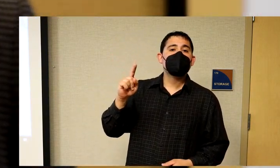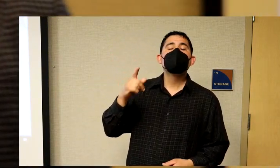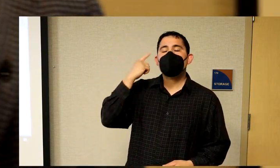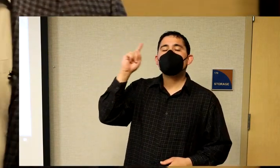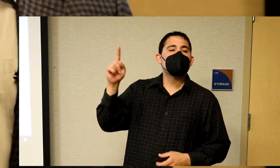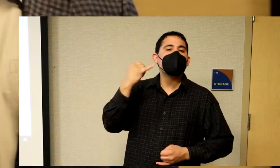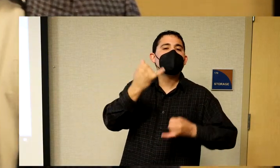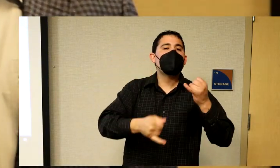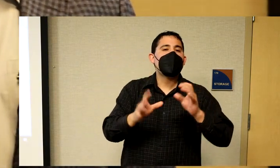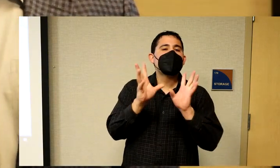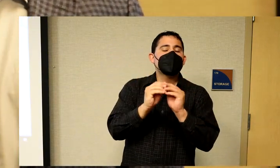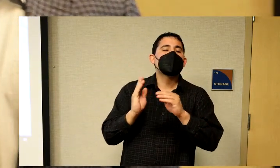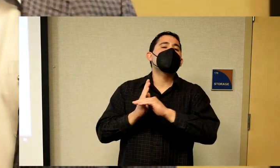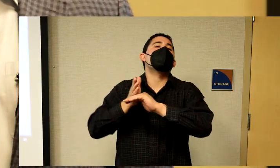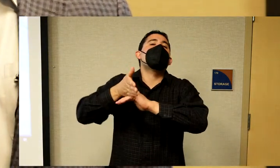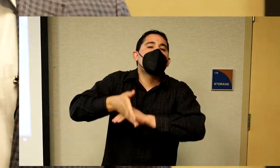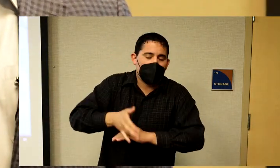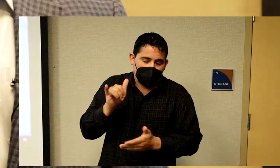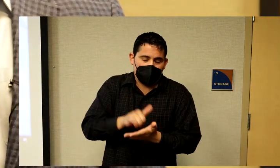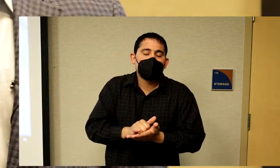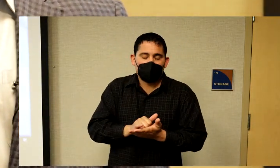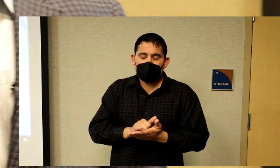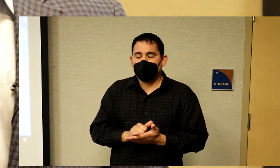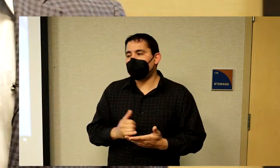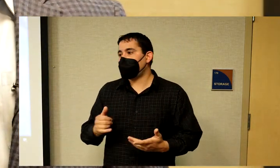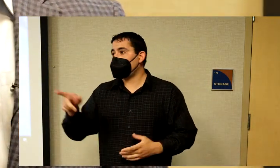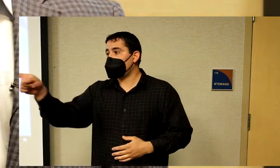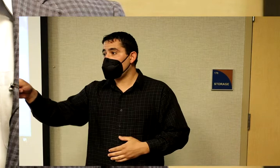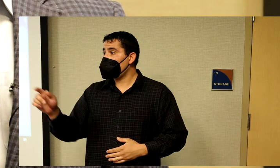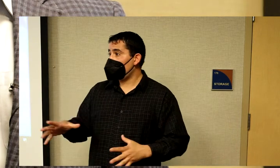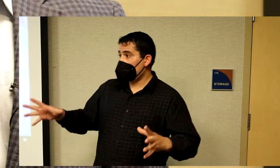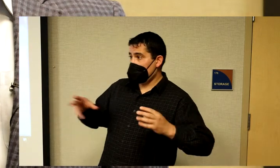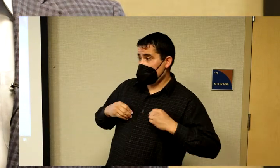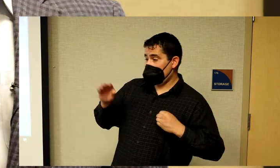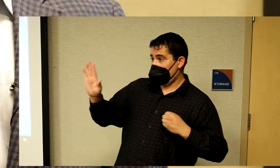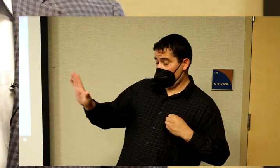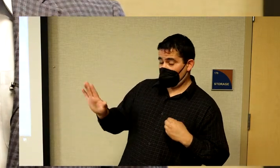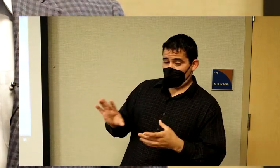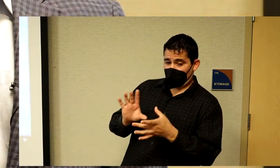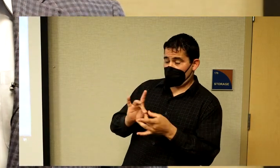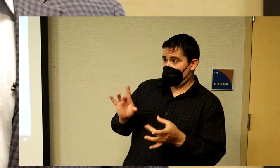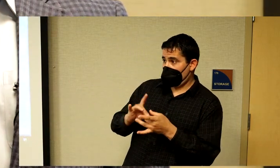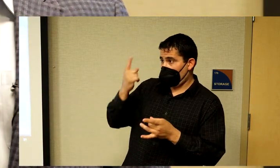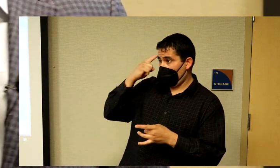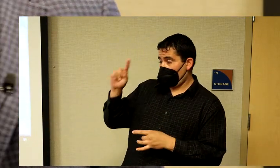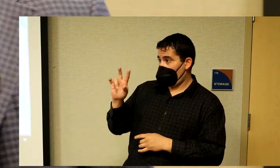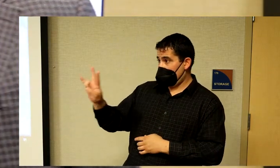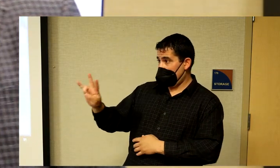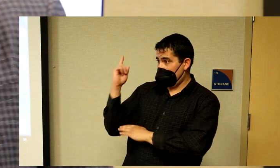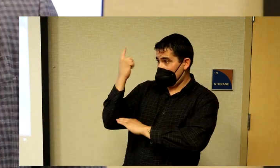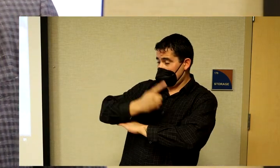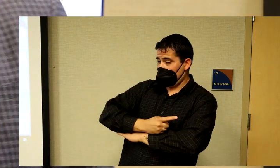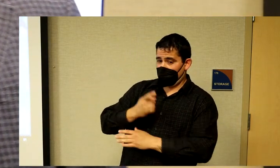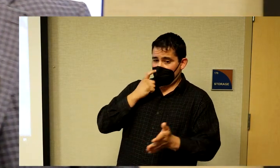Right. I guess, taking your comment about 7-day noticing,